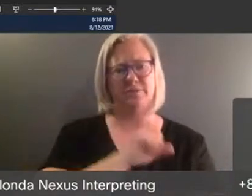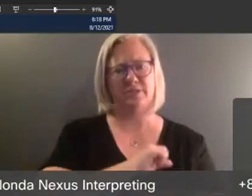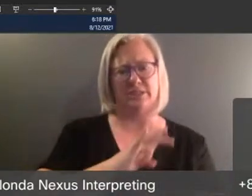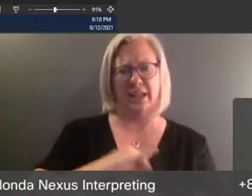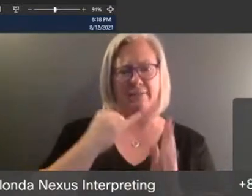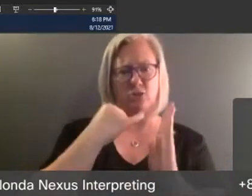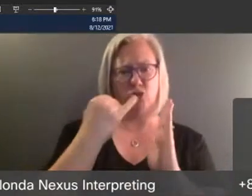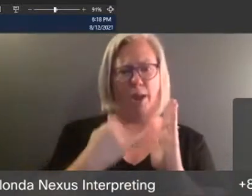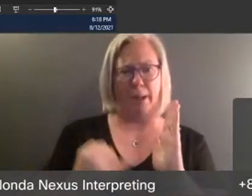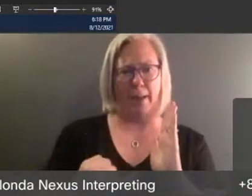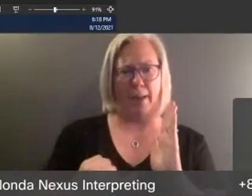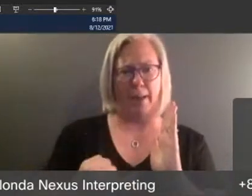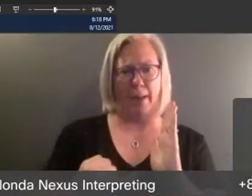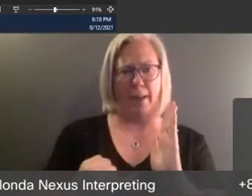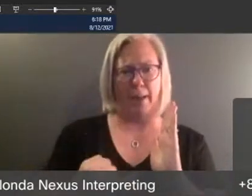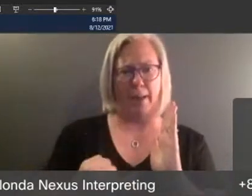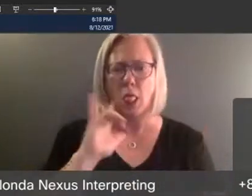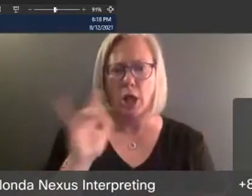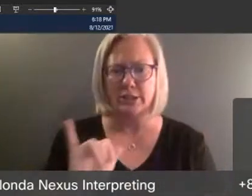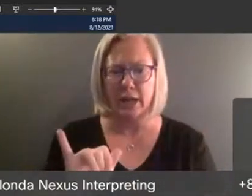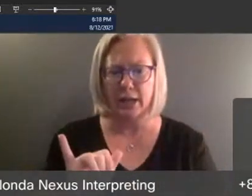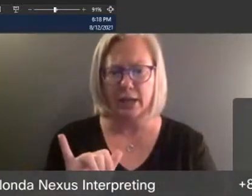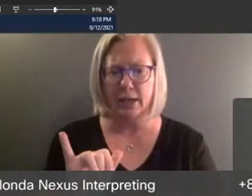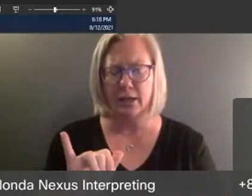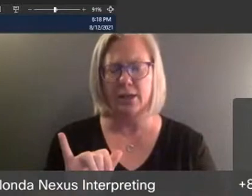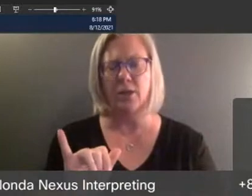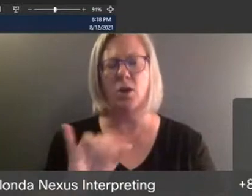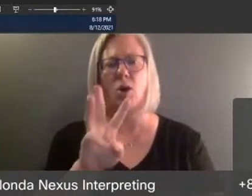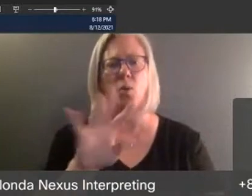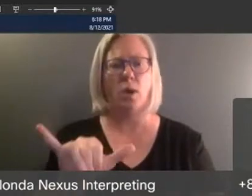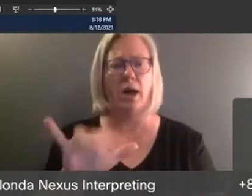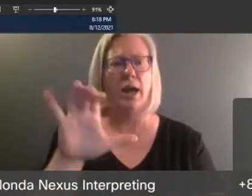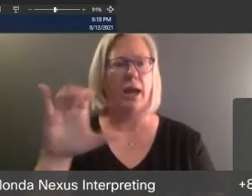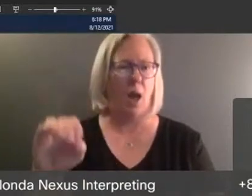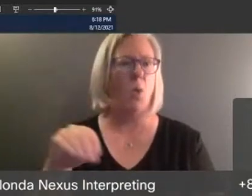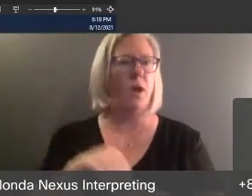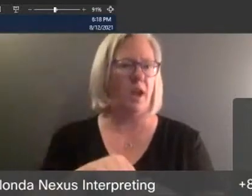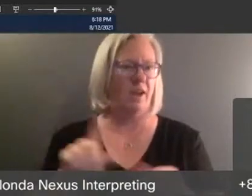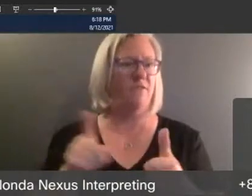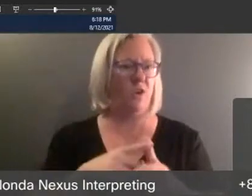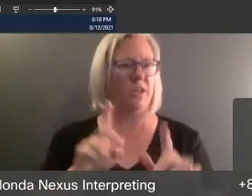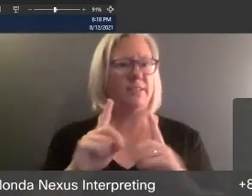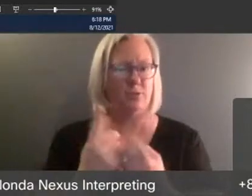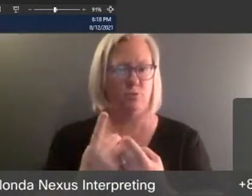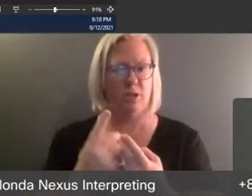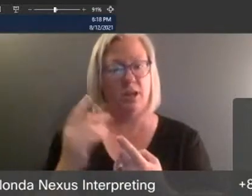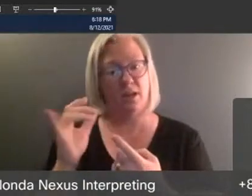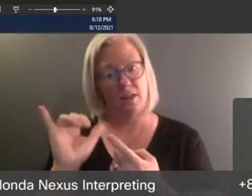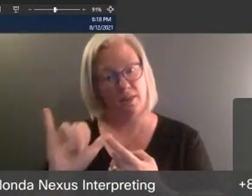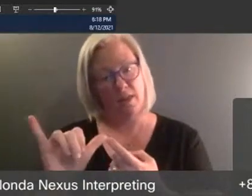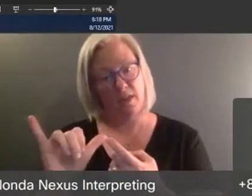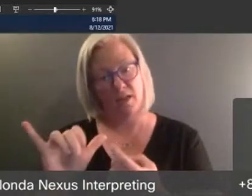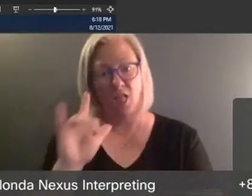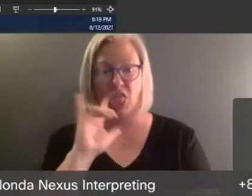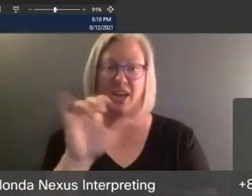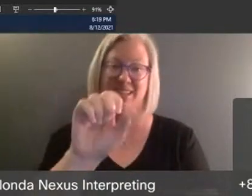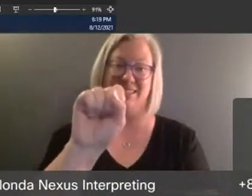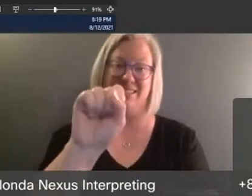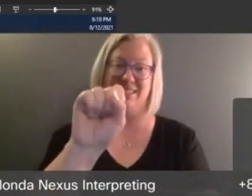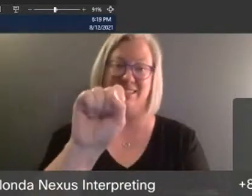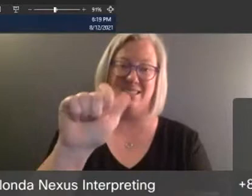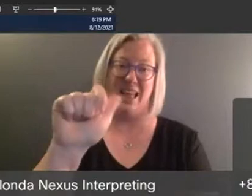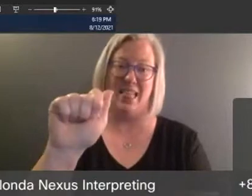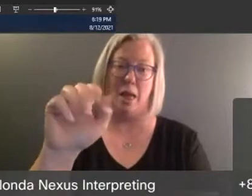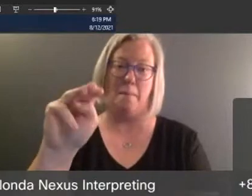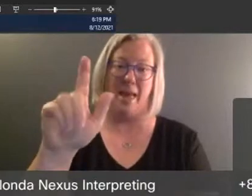what that would look like, Wyandotte County in the 1st District. It's pretty much salamander